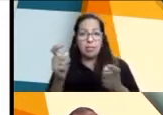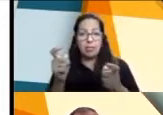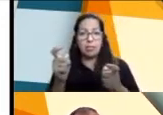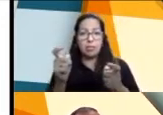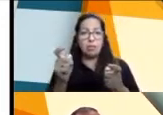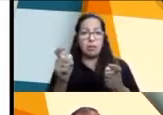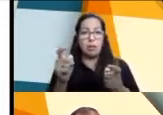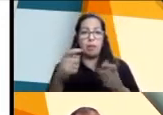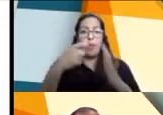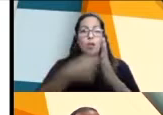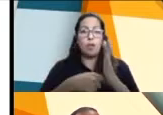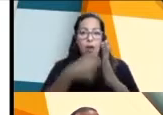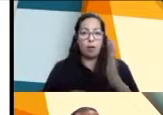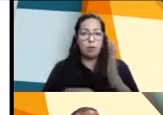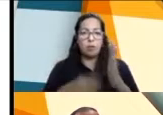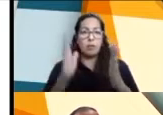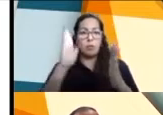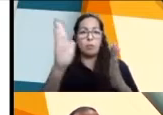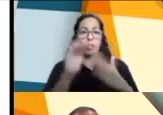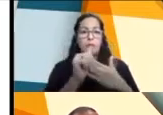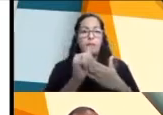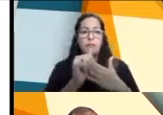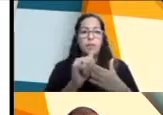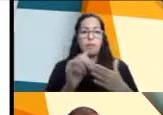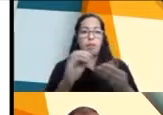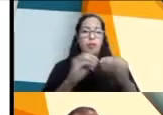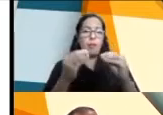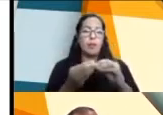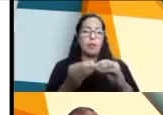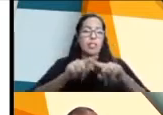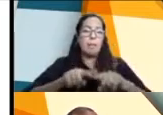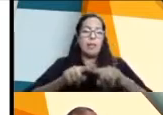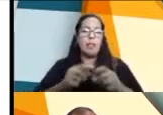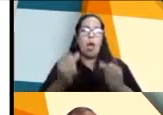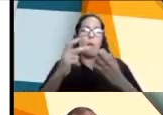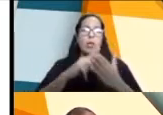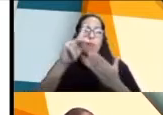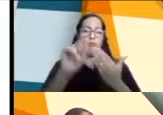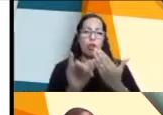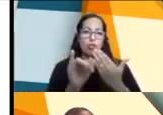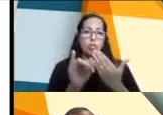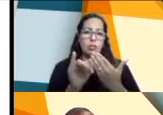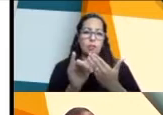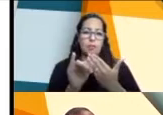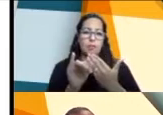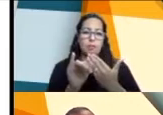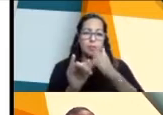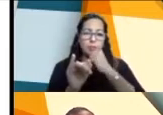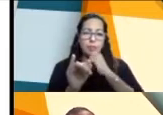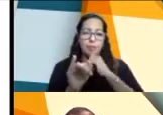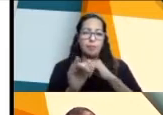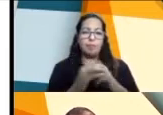their costs are going to be driven by the number of projects. So basically, the forms